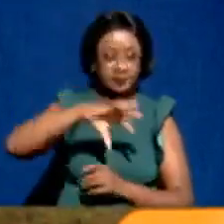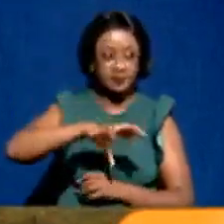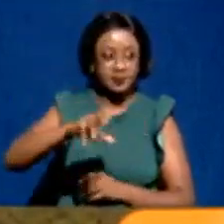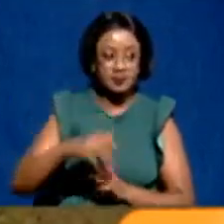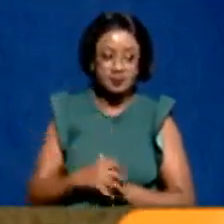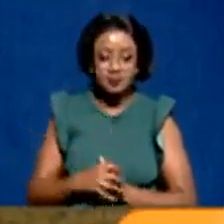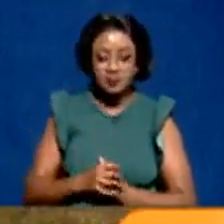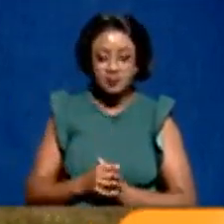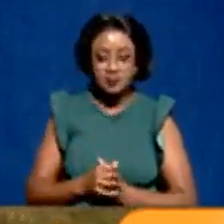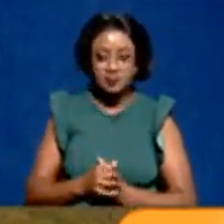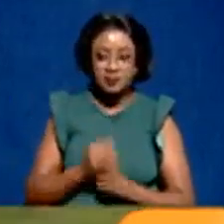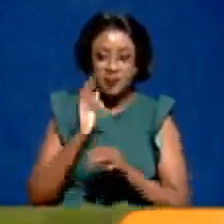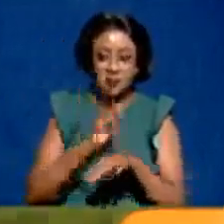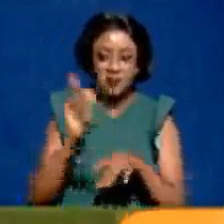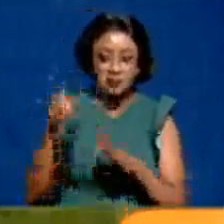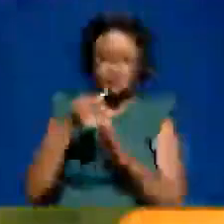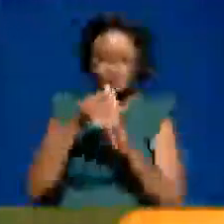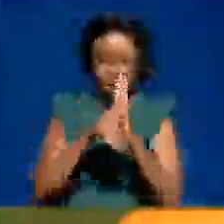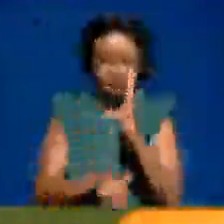to degradation of the Tana Delta.